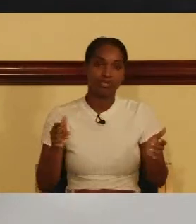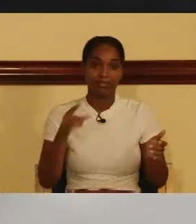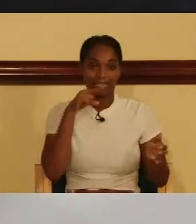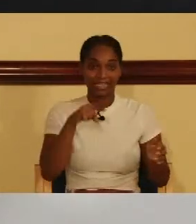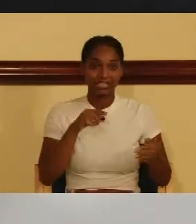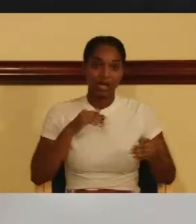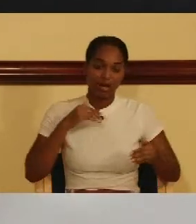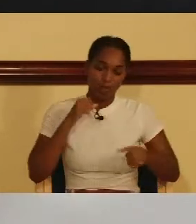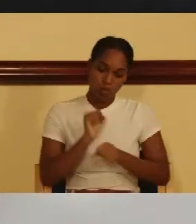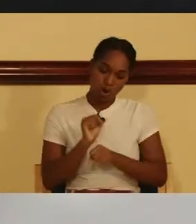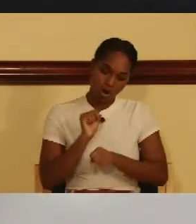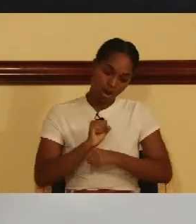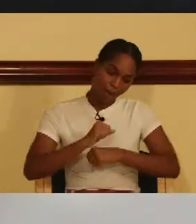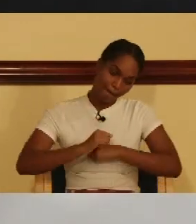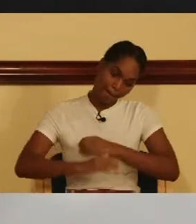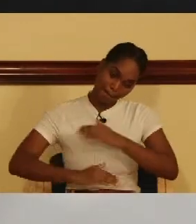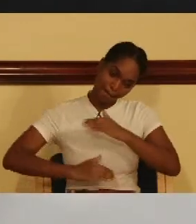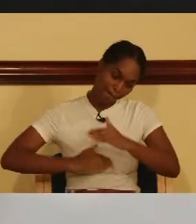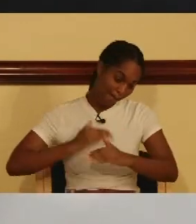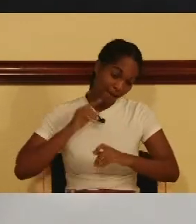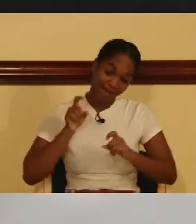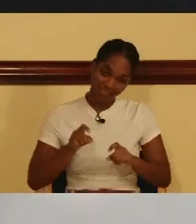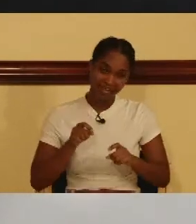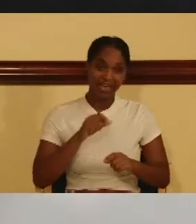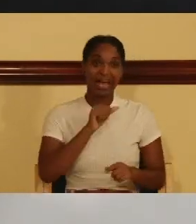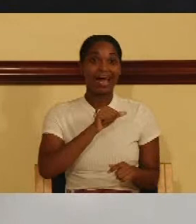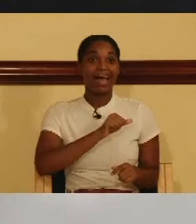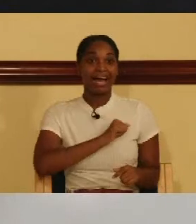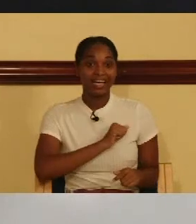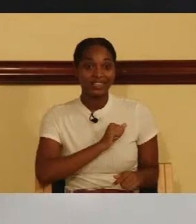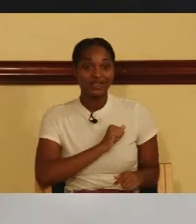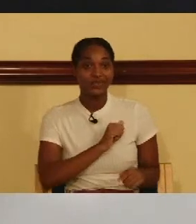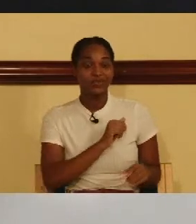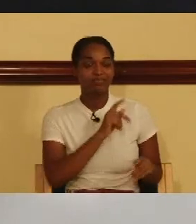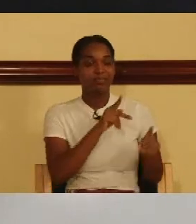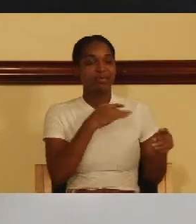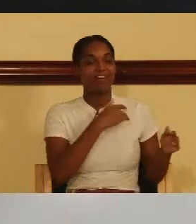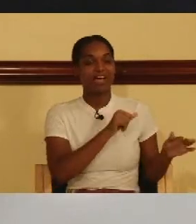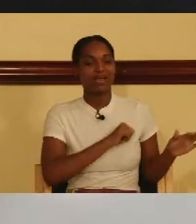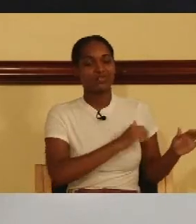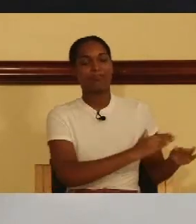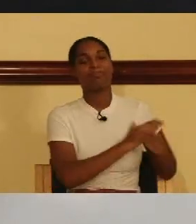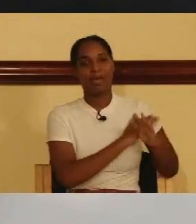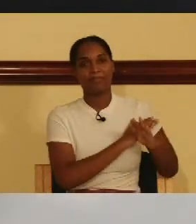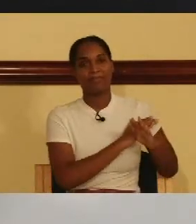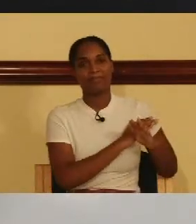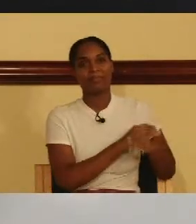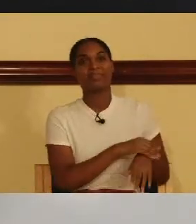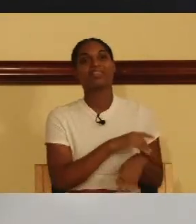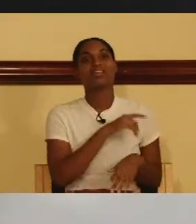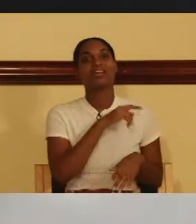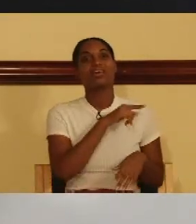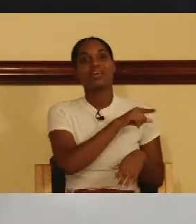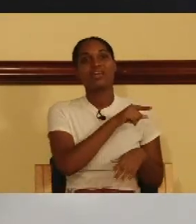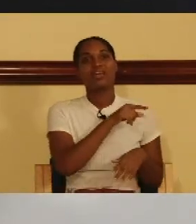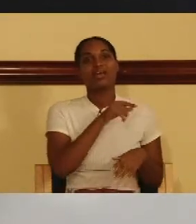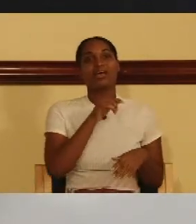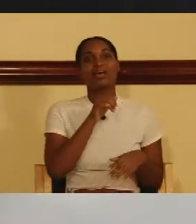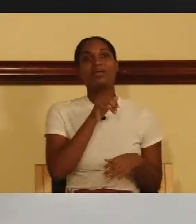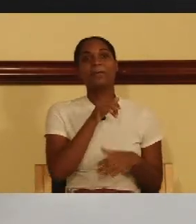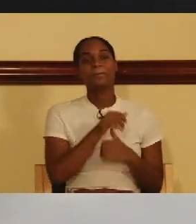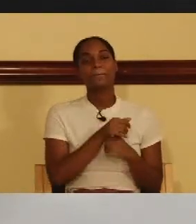ongoing work. We recognize that attitudinal barriers are the largest or the greatest barriers that there